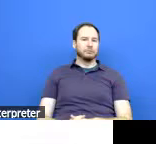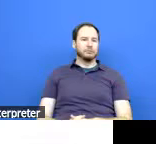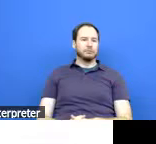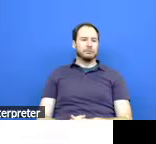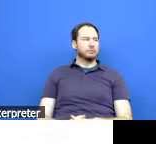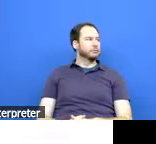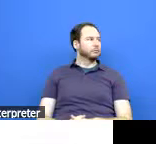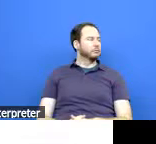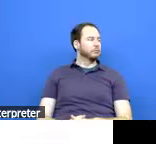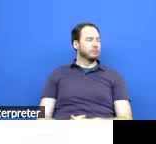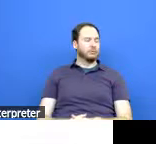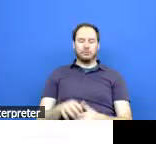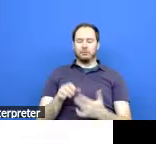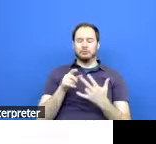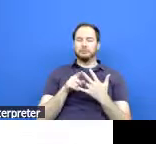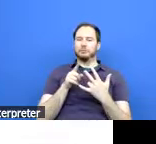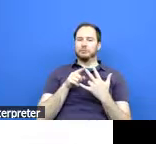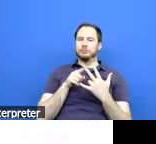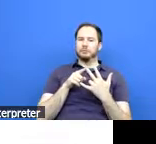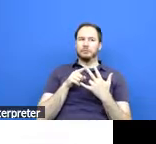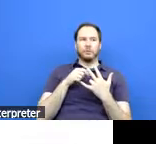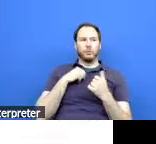And originally there was talk that